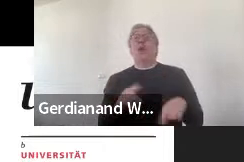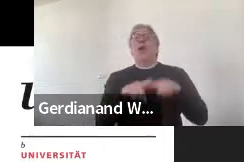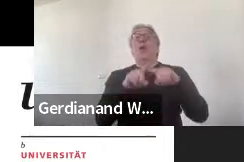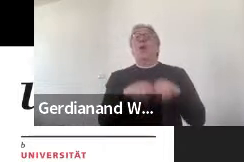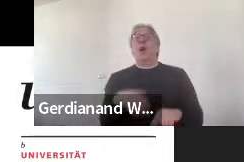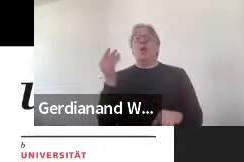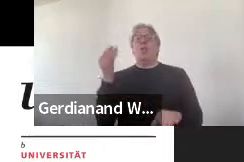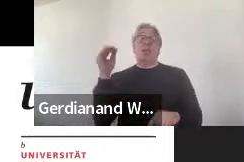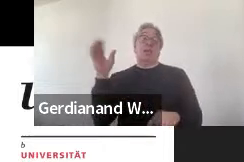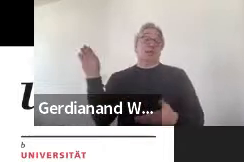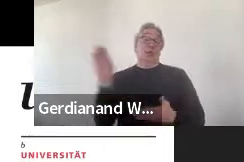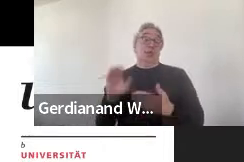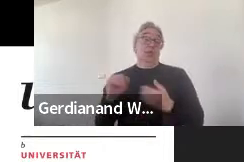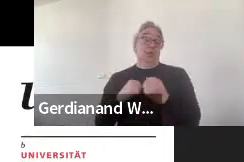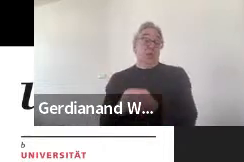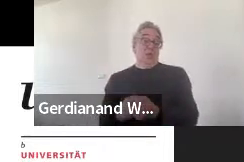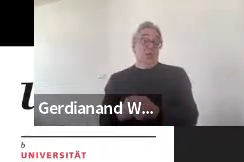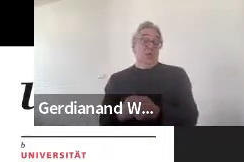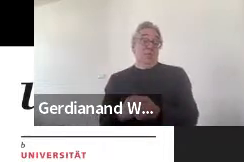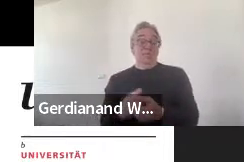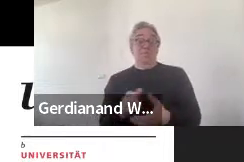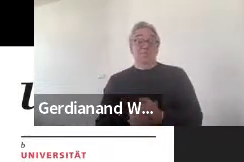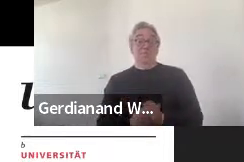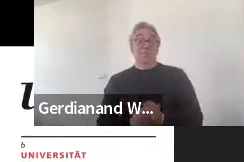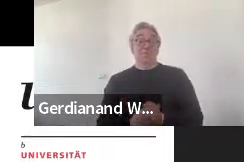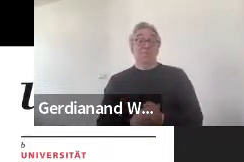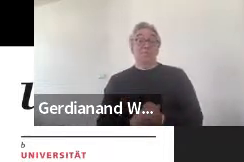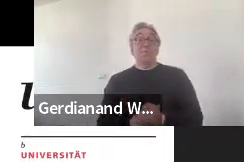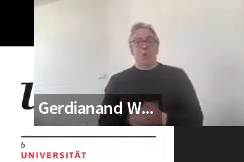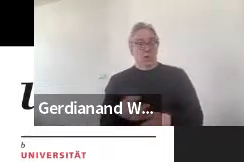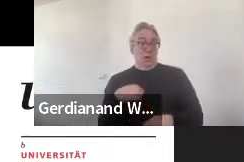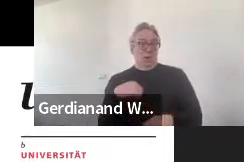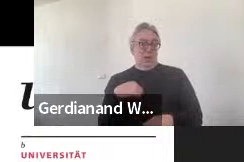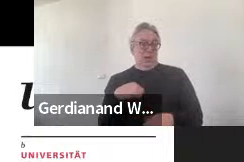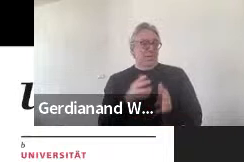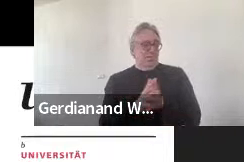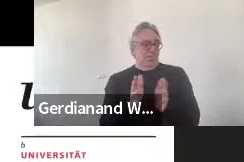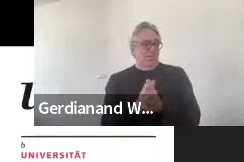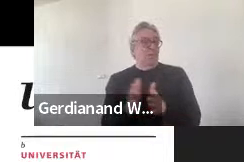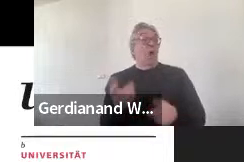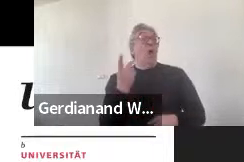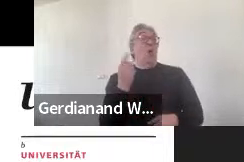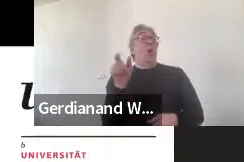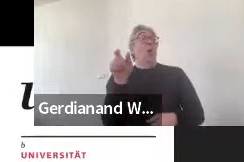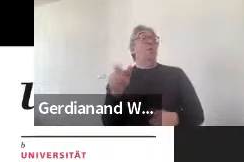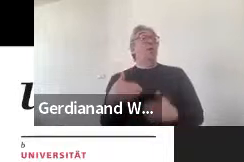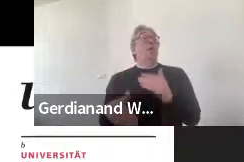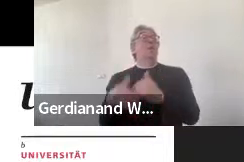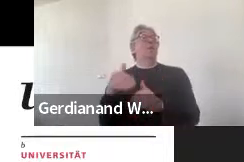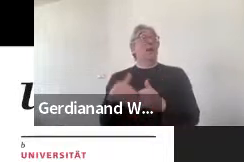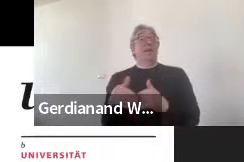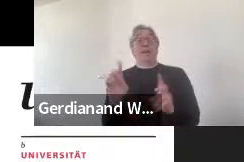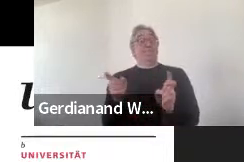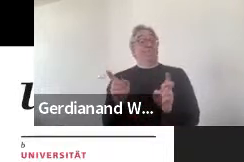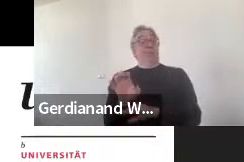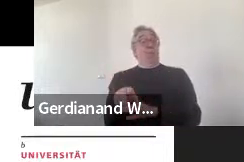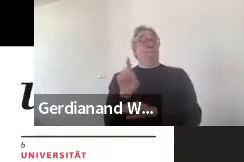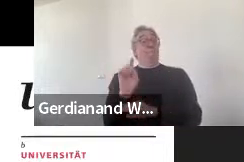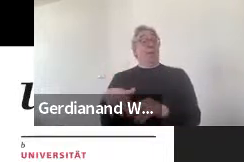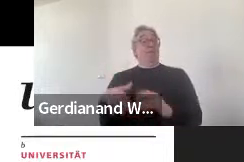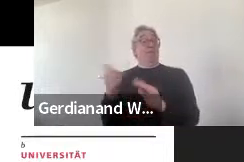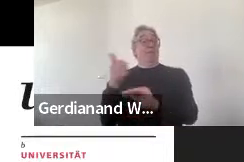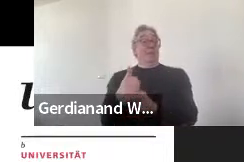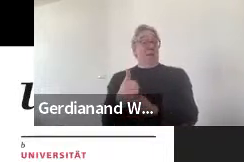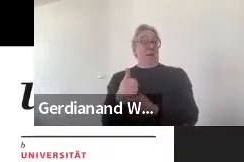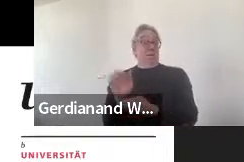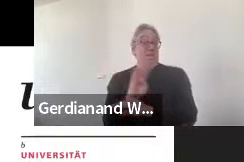support. As I discussed before, women with disability are pushed into entrepreneurship, so they need